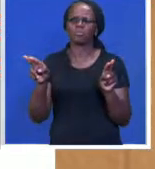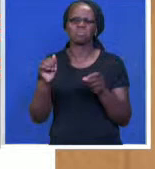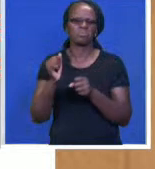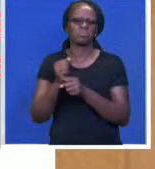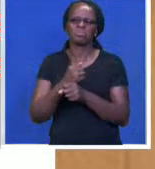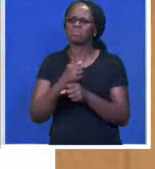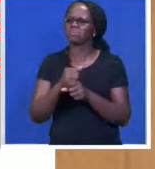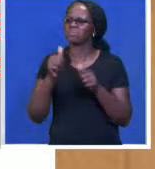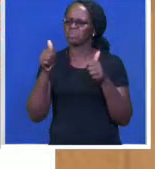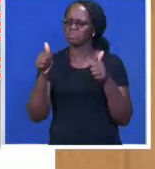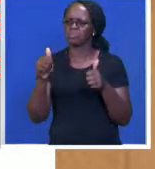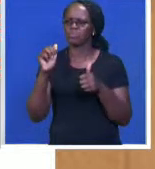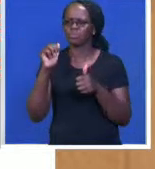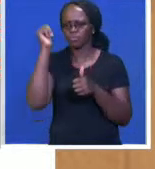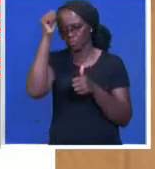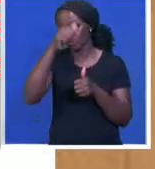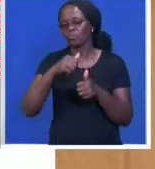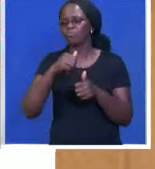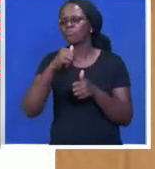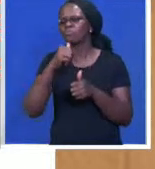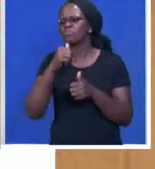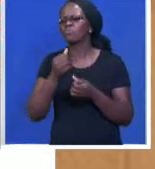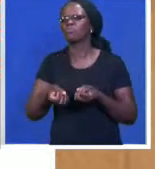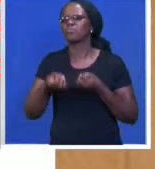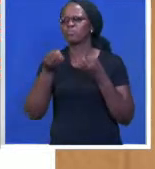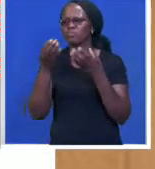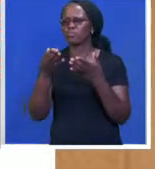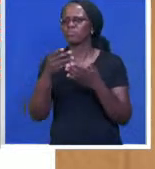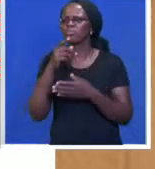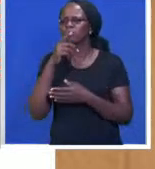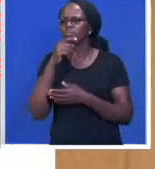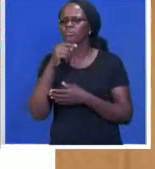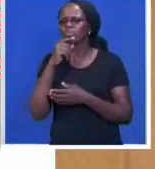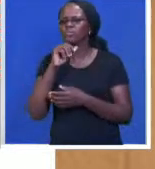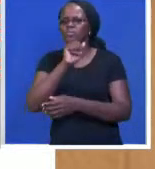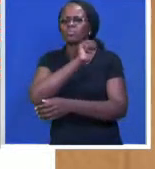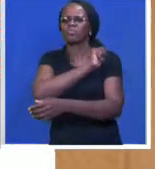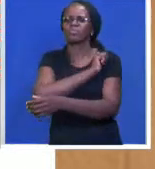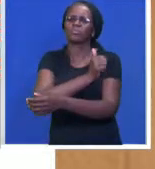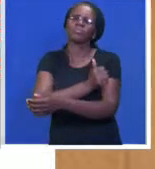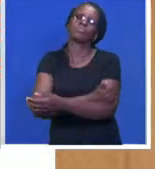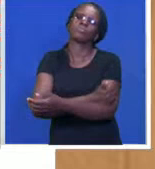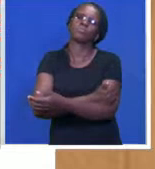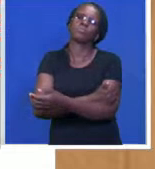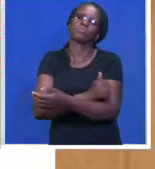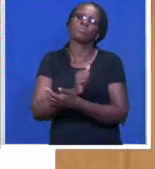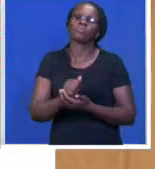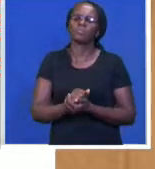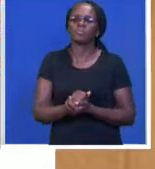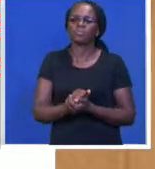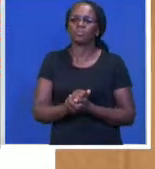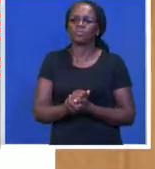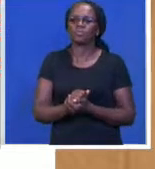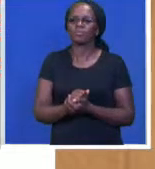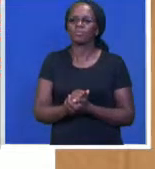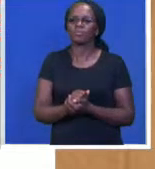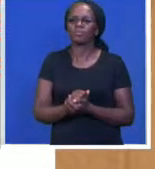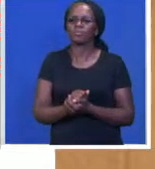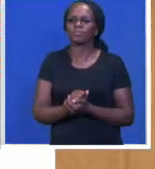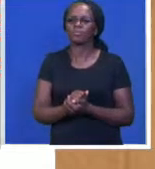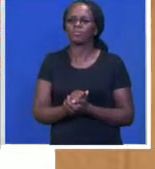for God to give man authority. It is the negative now. No. So I'm going to say it was